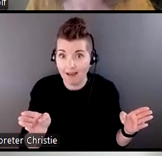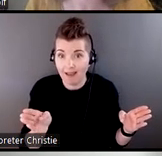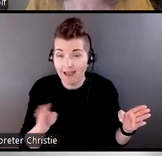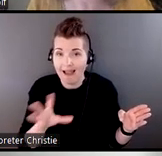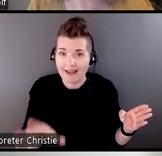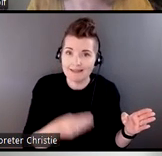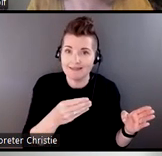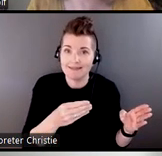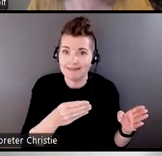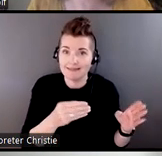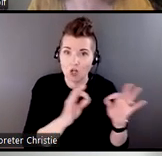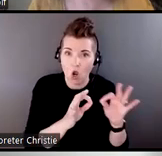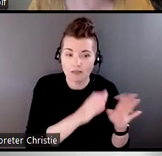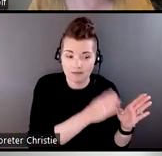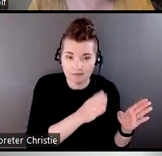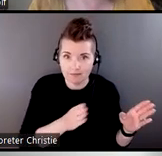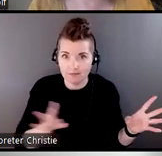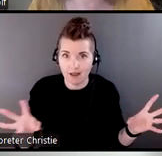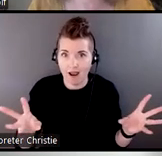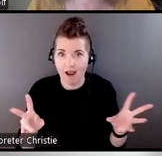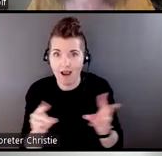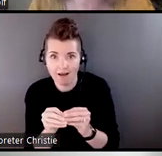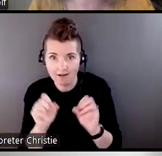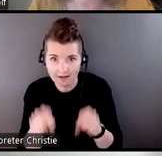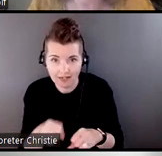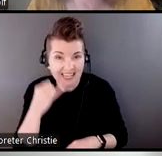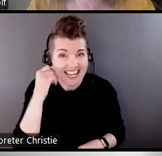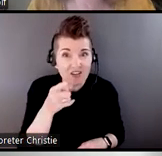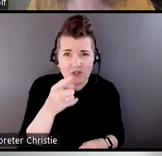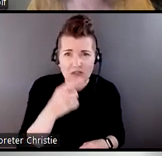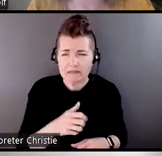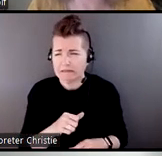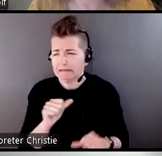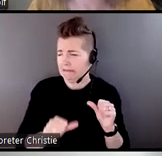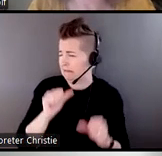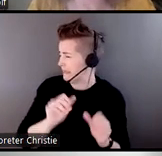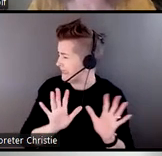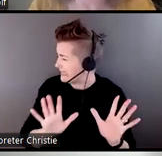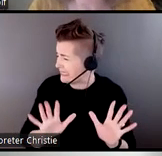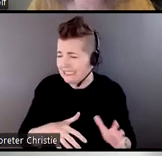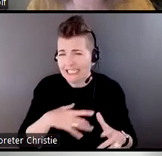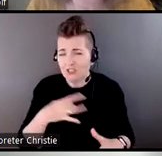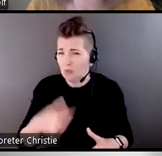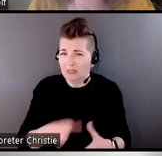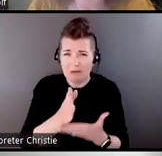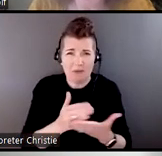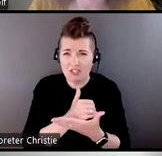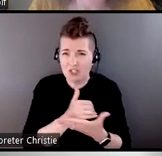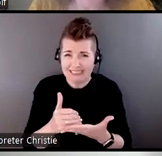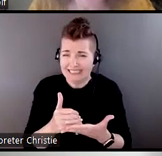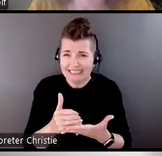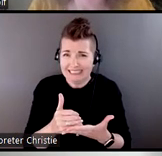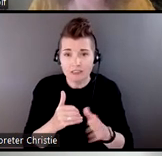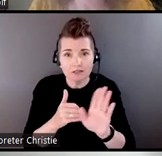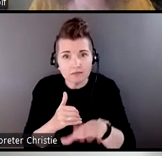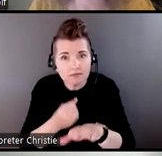items. And again, for those of us who don't like budgeting, we don't worry about it too much. We talk to the budget people and we say, what do you